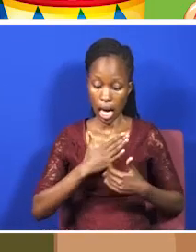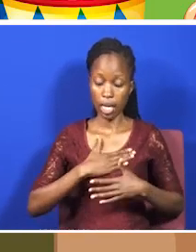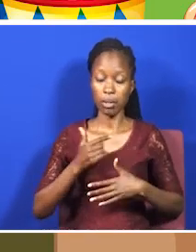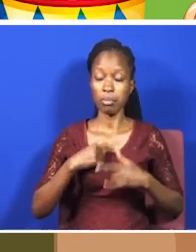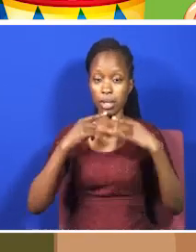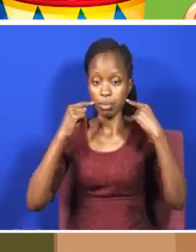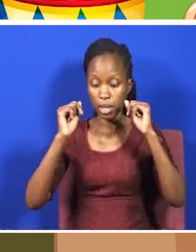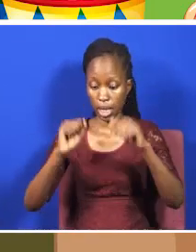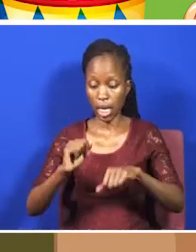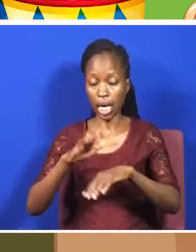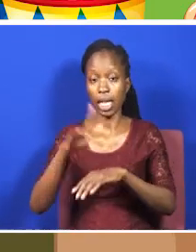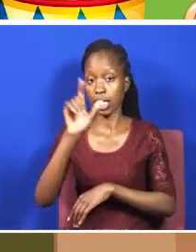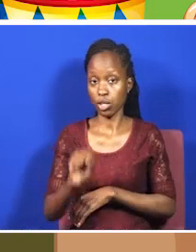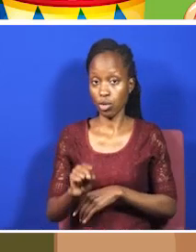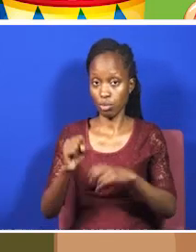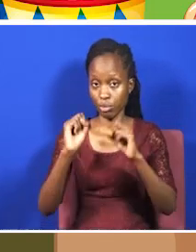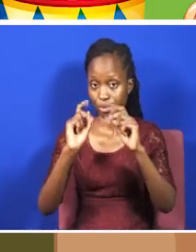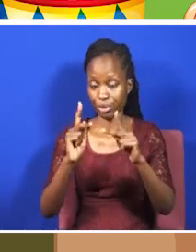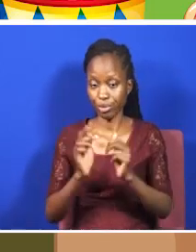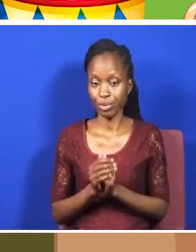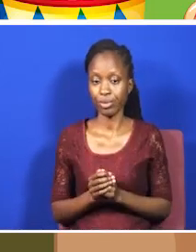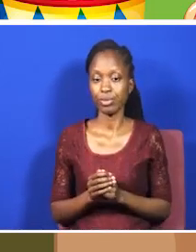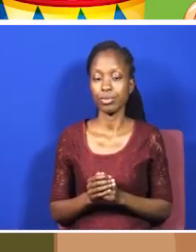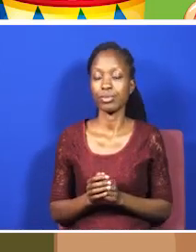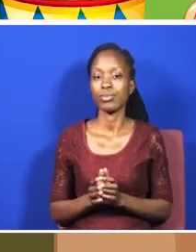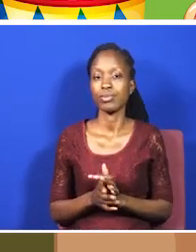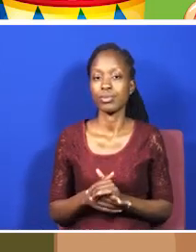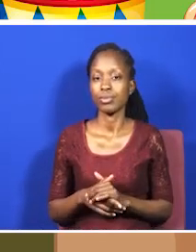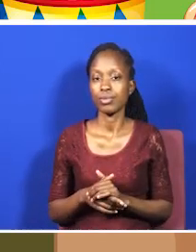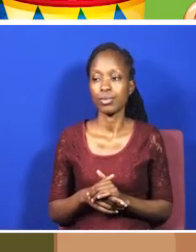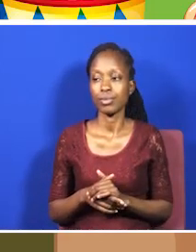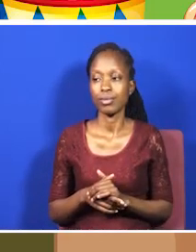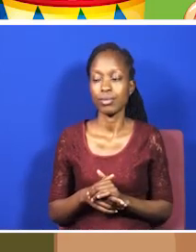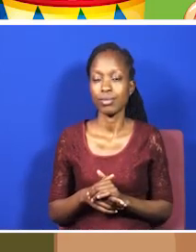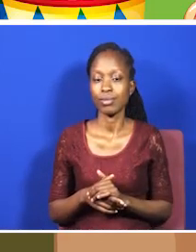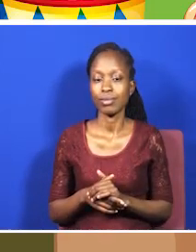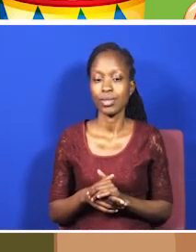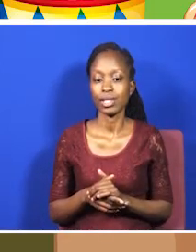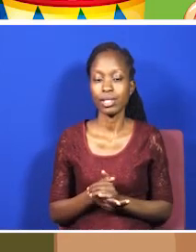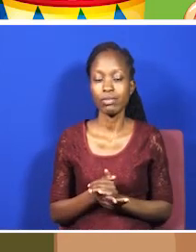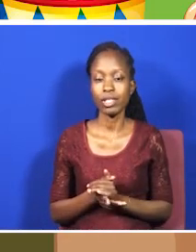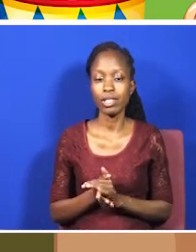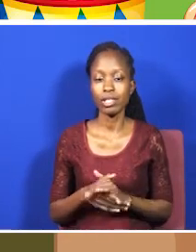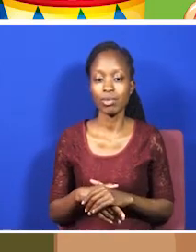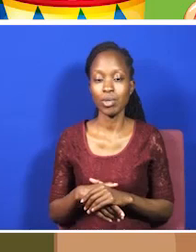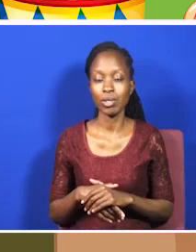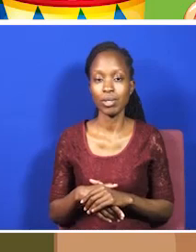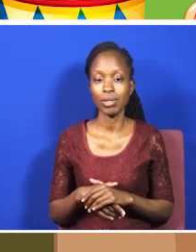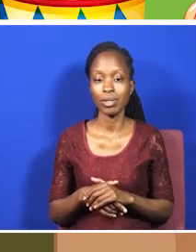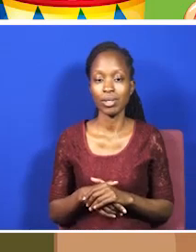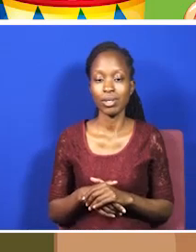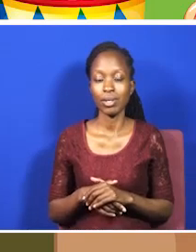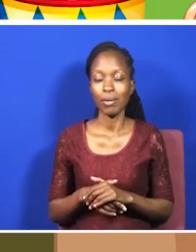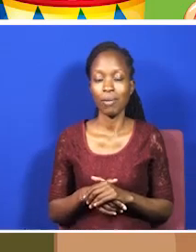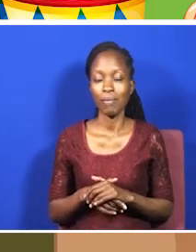sing the song, "With Christ in My Heart, I Can Smile at the Storm." All right? So we raise our two hands when we say